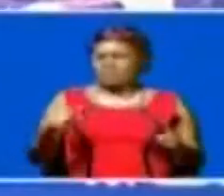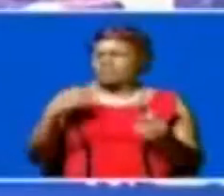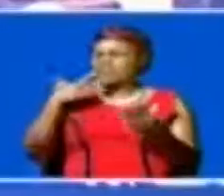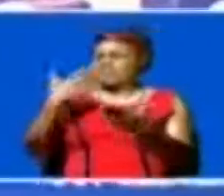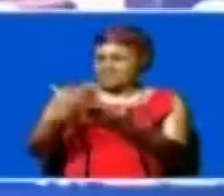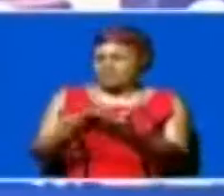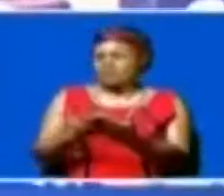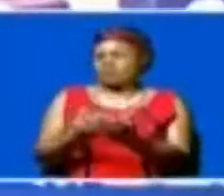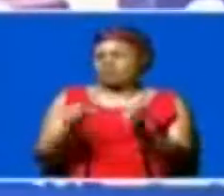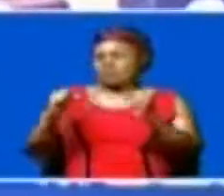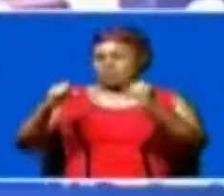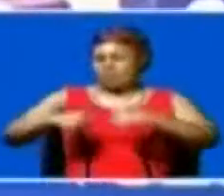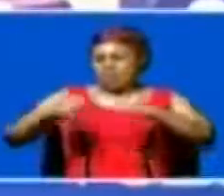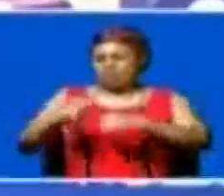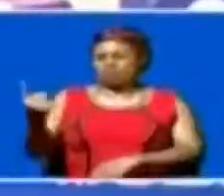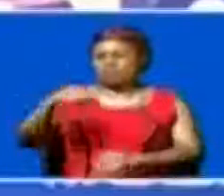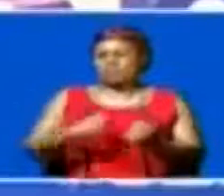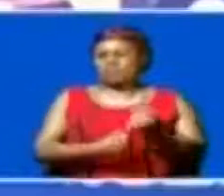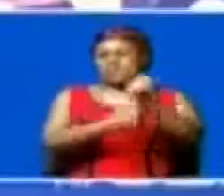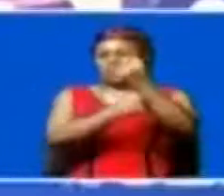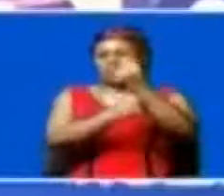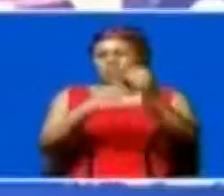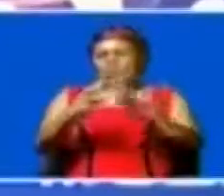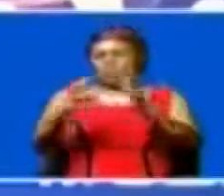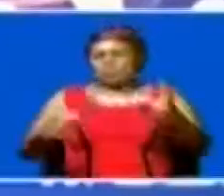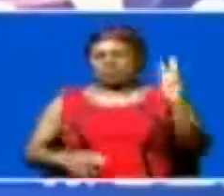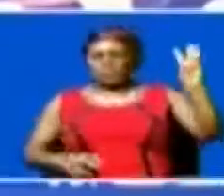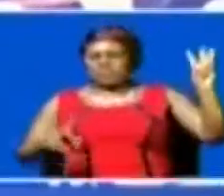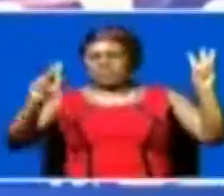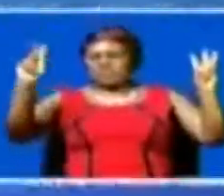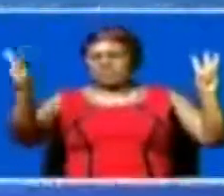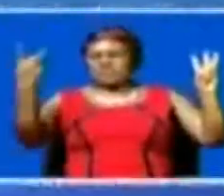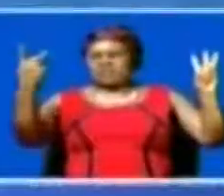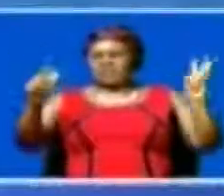they've agreed to come and support us as we grow the sport in Western Kenya and take it to greater heights.